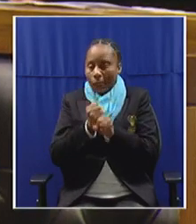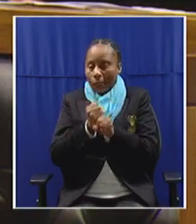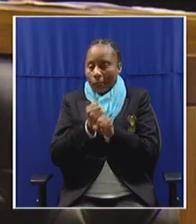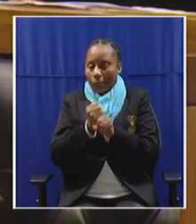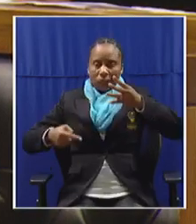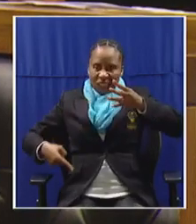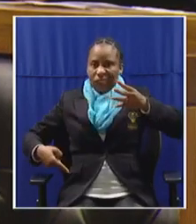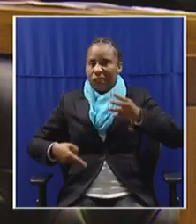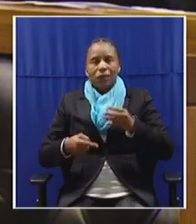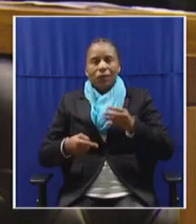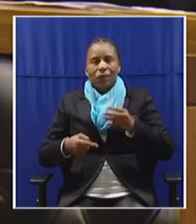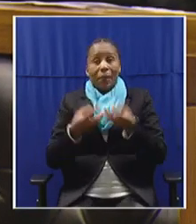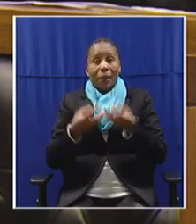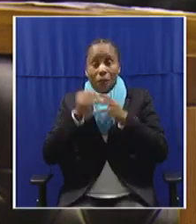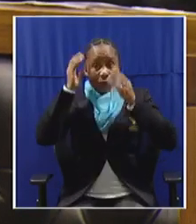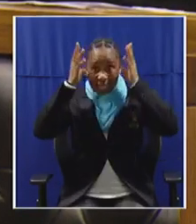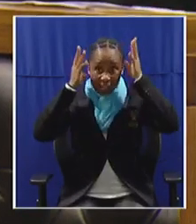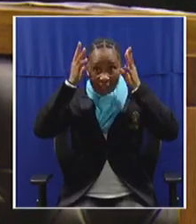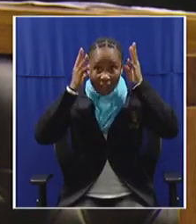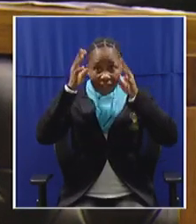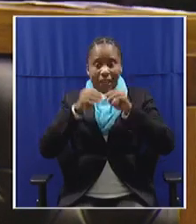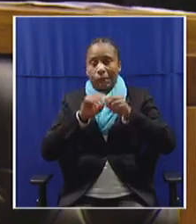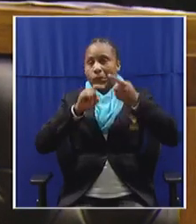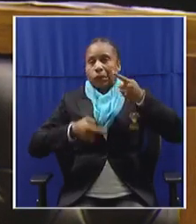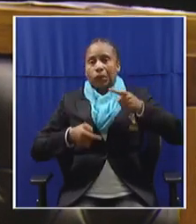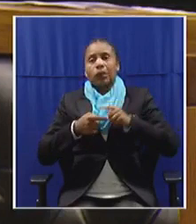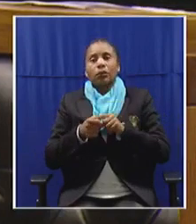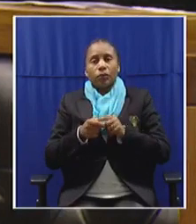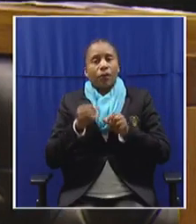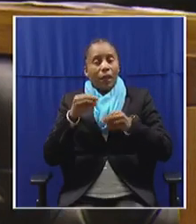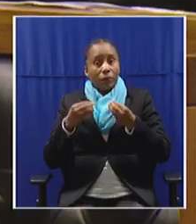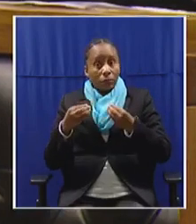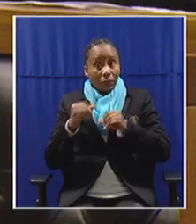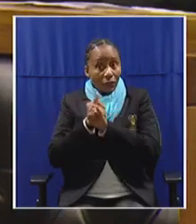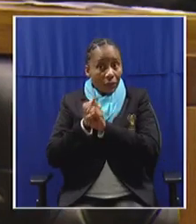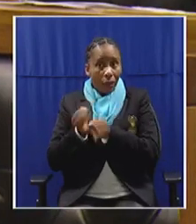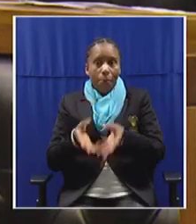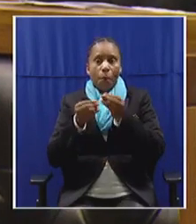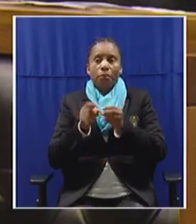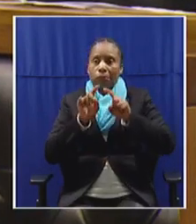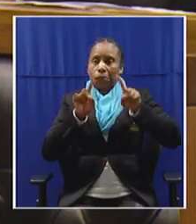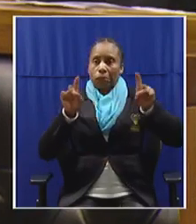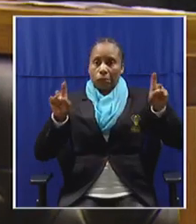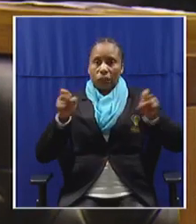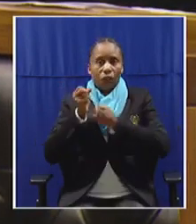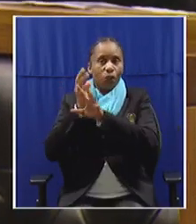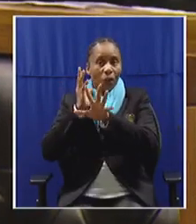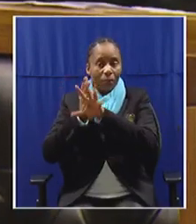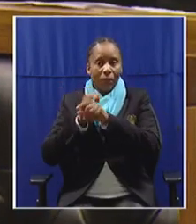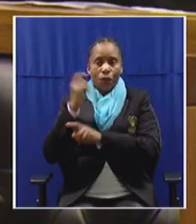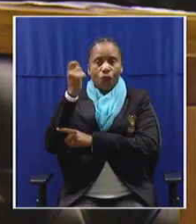and creative industries that are found in many parts of our townships and rural